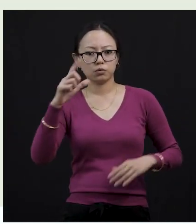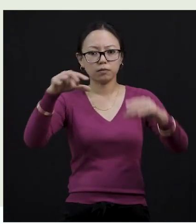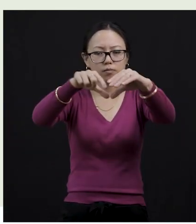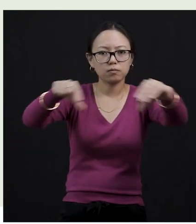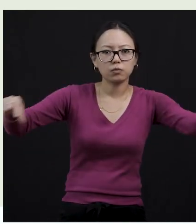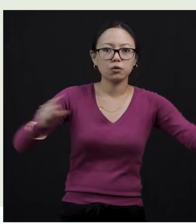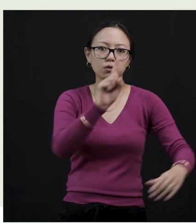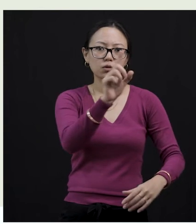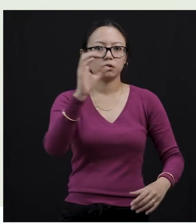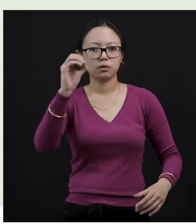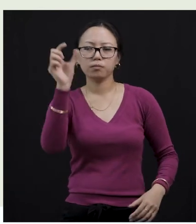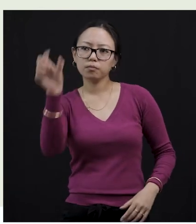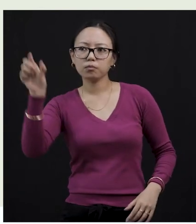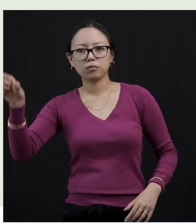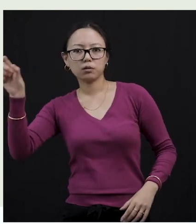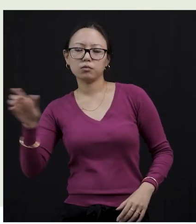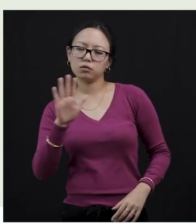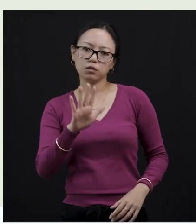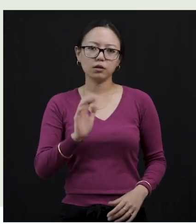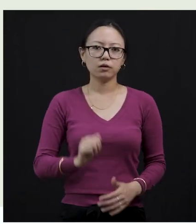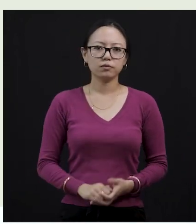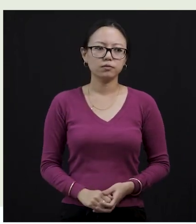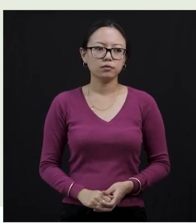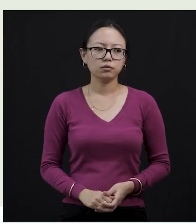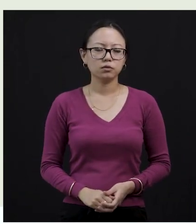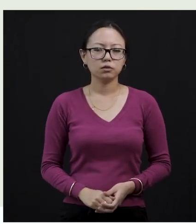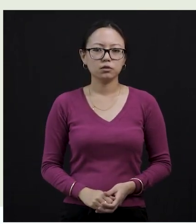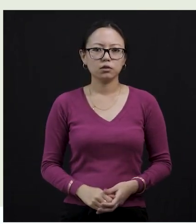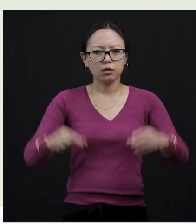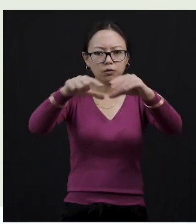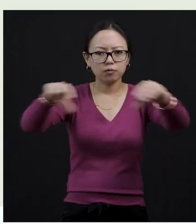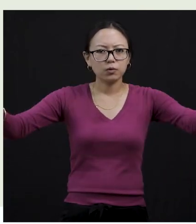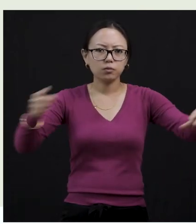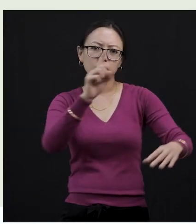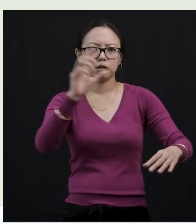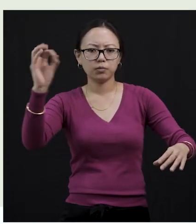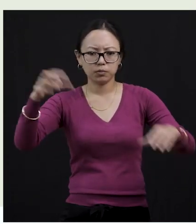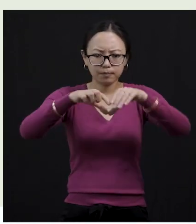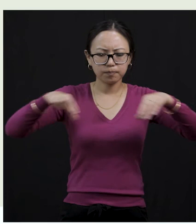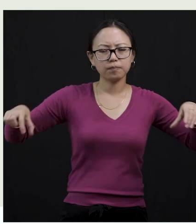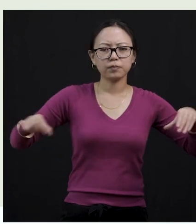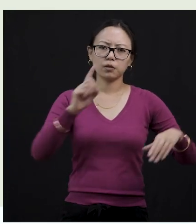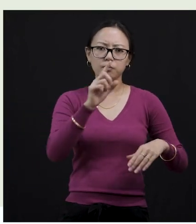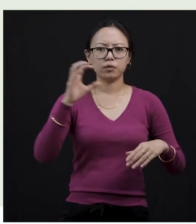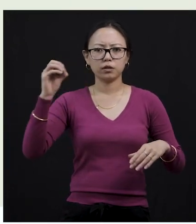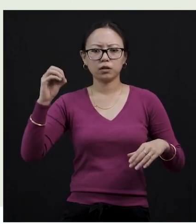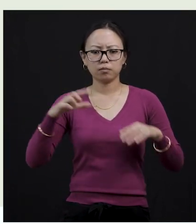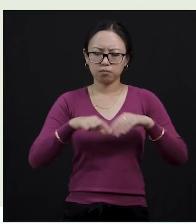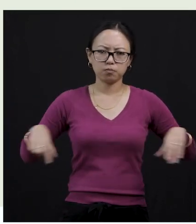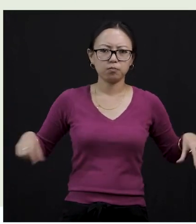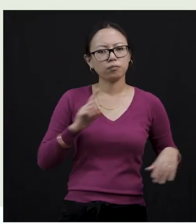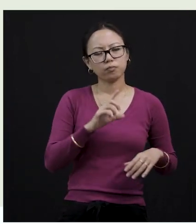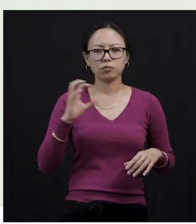row, there are how many people? 10 people in each row. So now what you have to find it out,